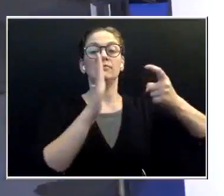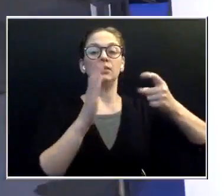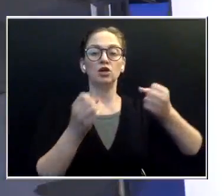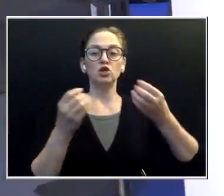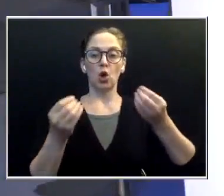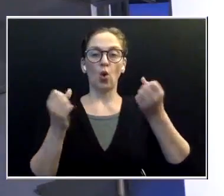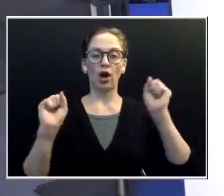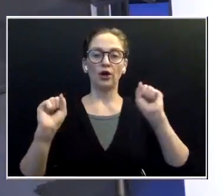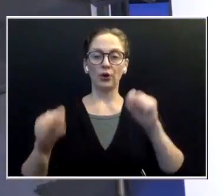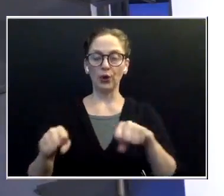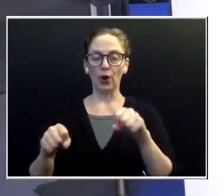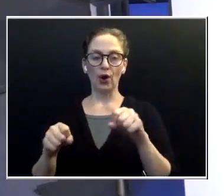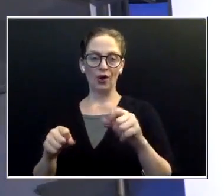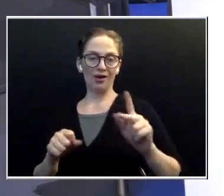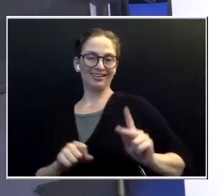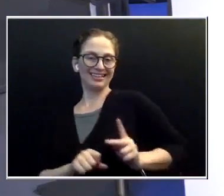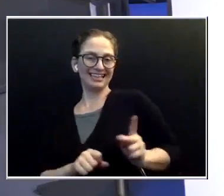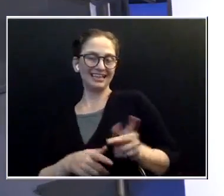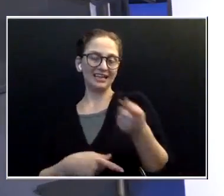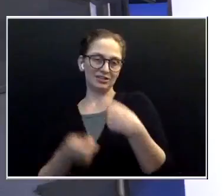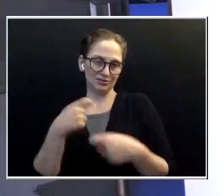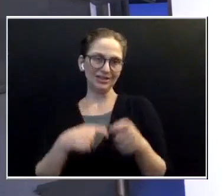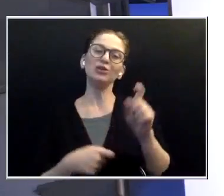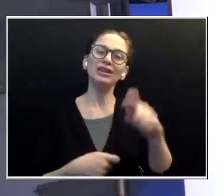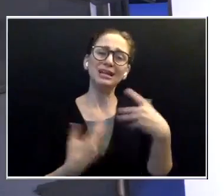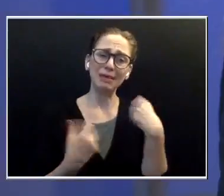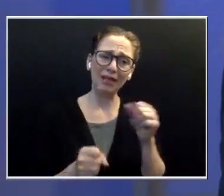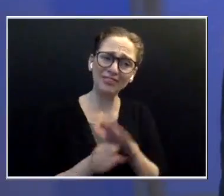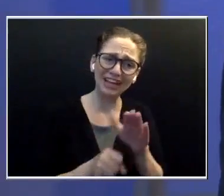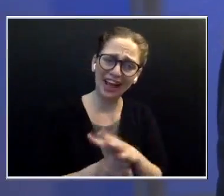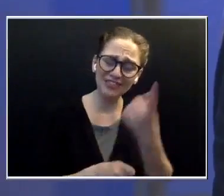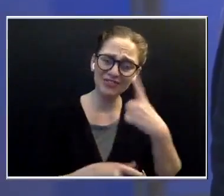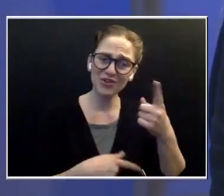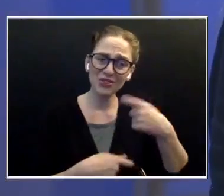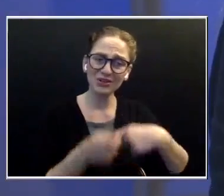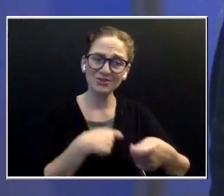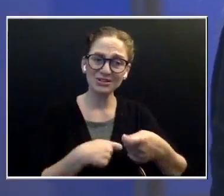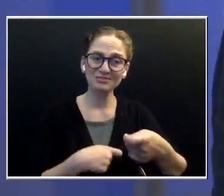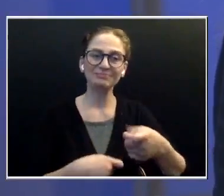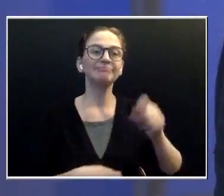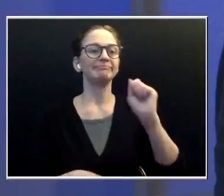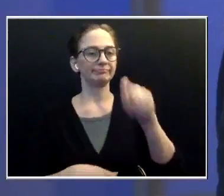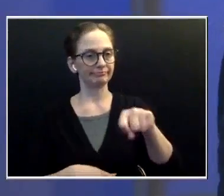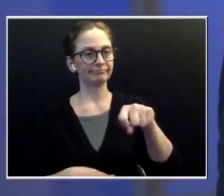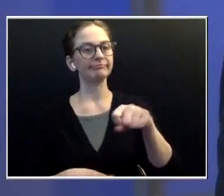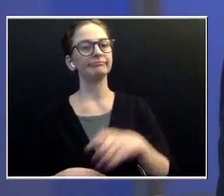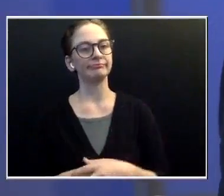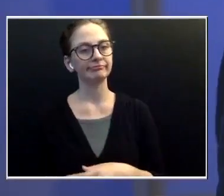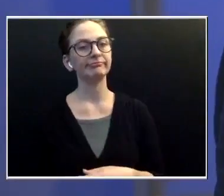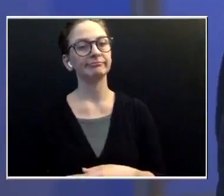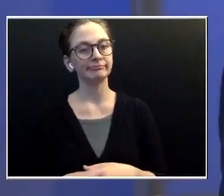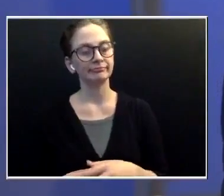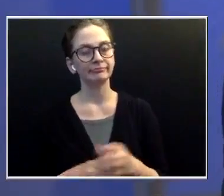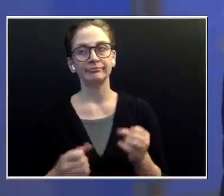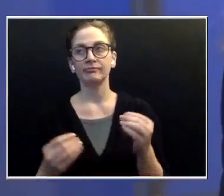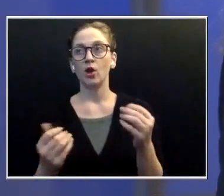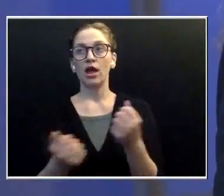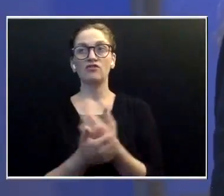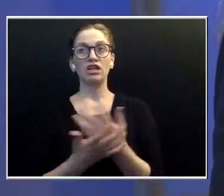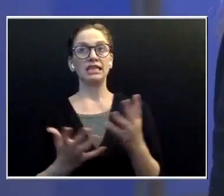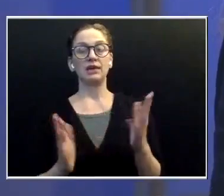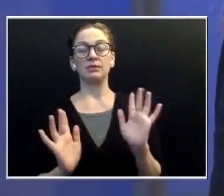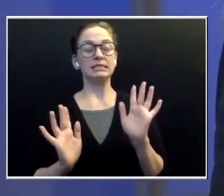enough to get the kidney transplant. Yeah. So I was under the gun. And that's why when I went to the Mayo